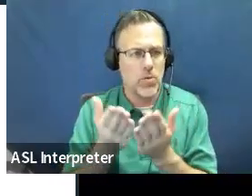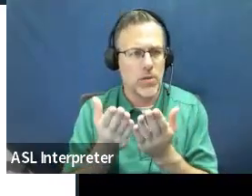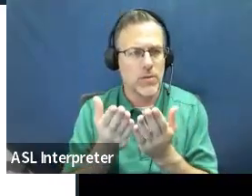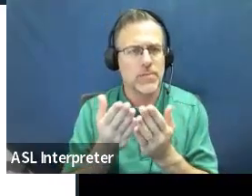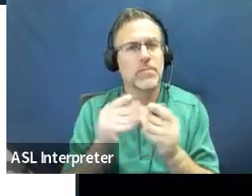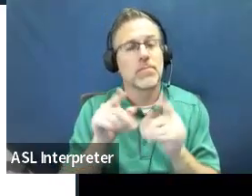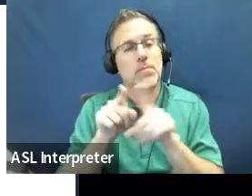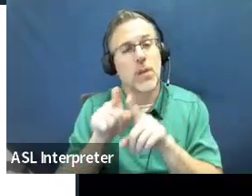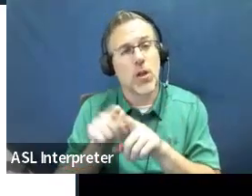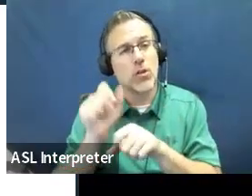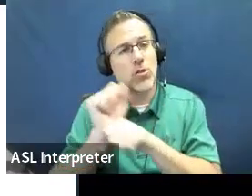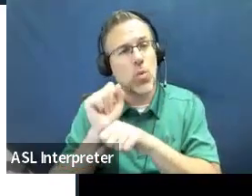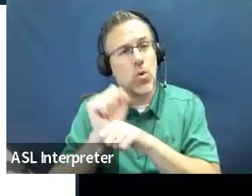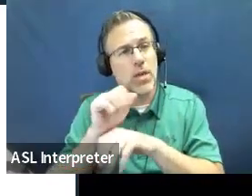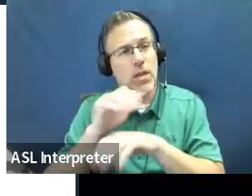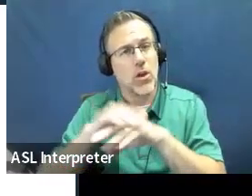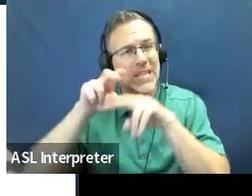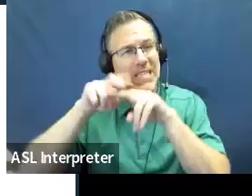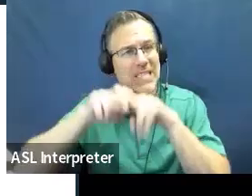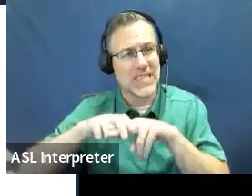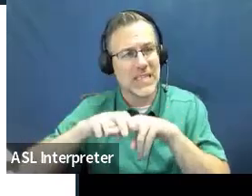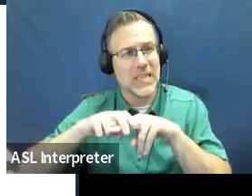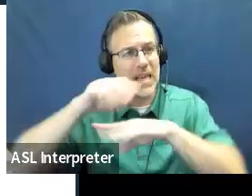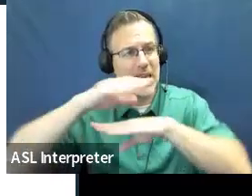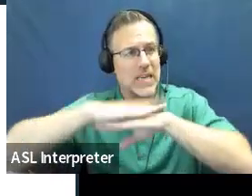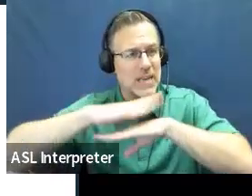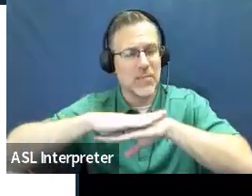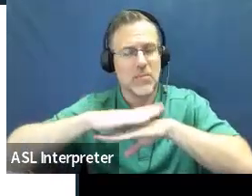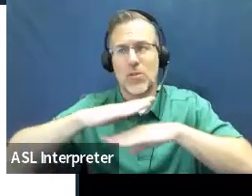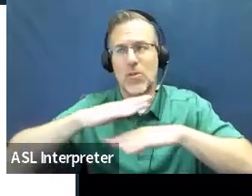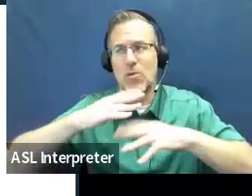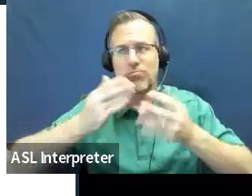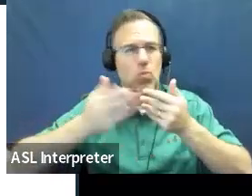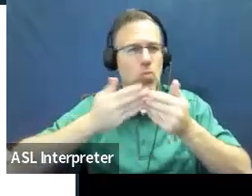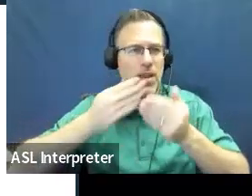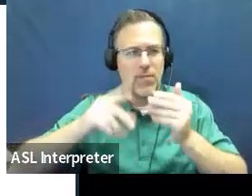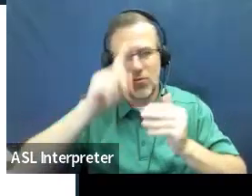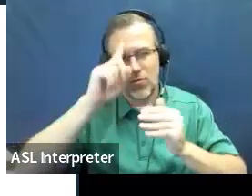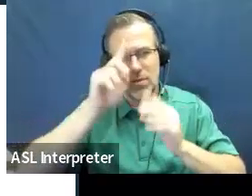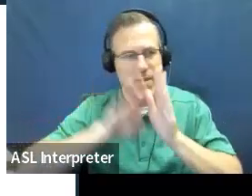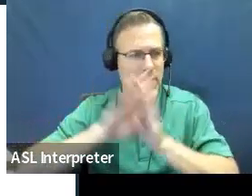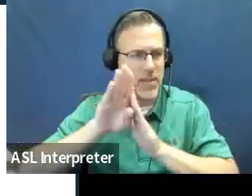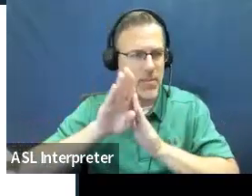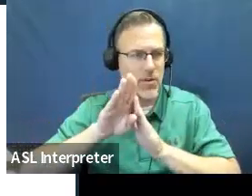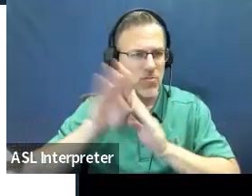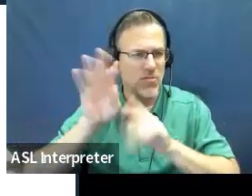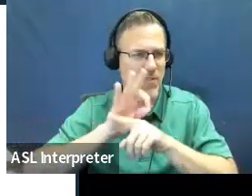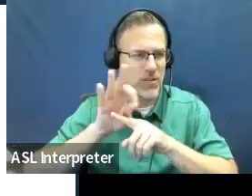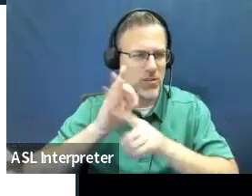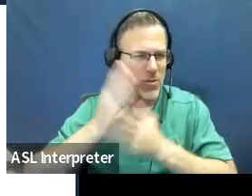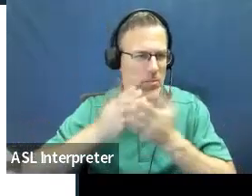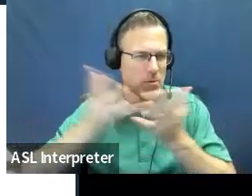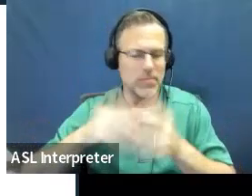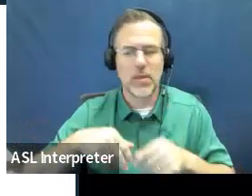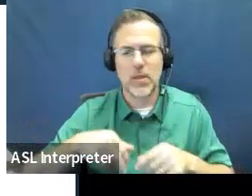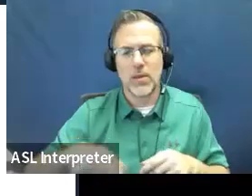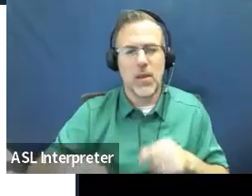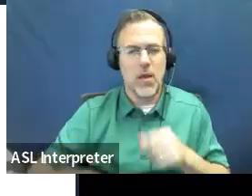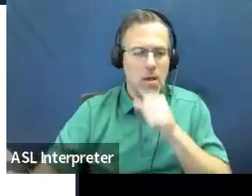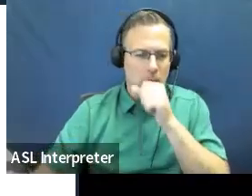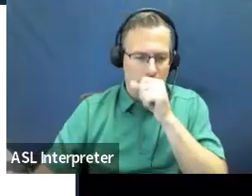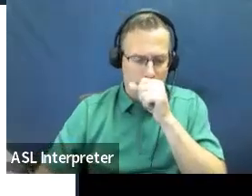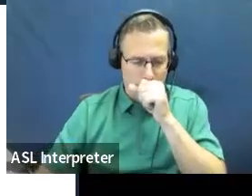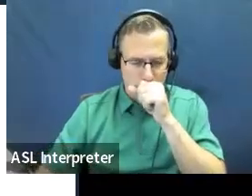on sitting at a table, or, whatever the developmental functional pieces that you're working on. But holding a